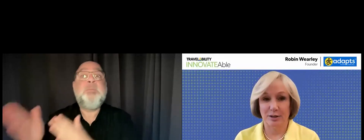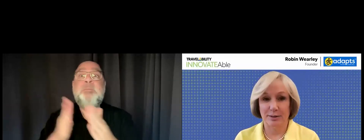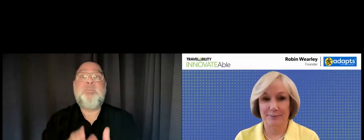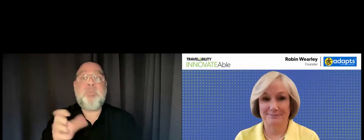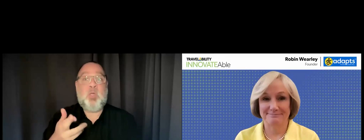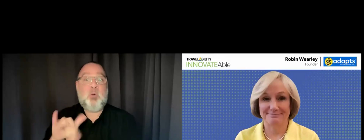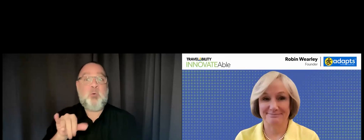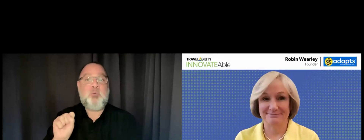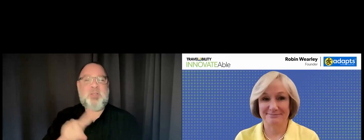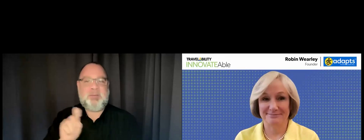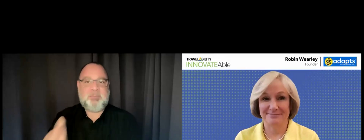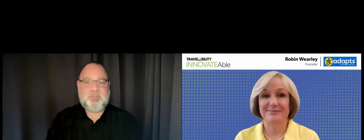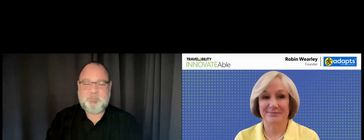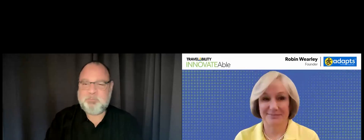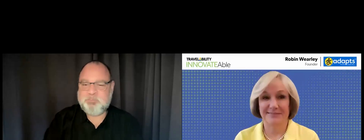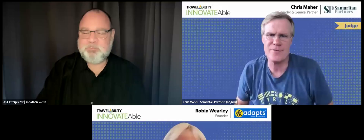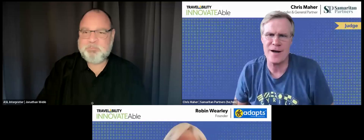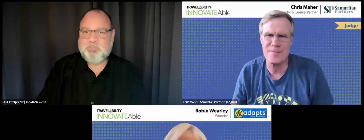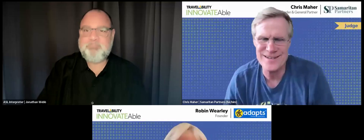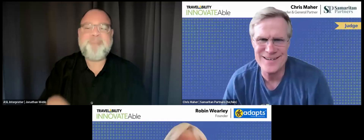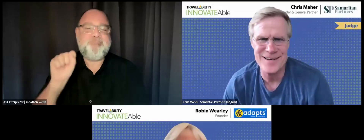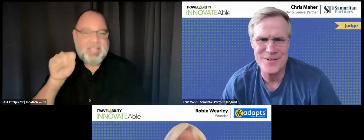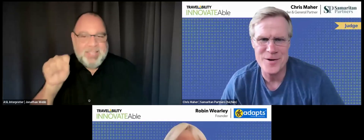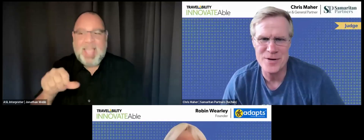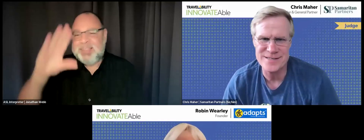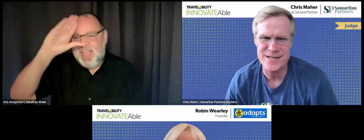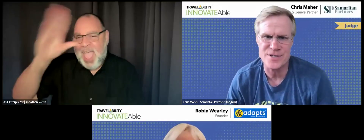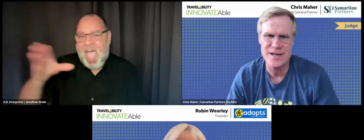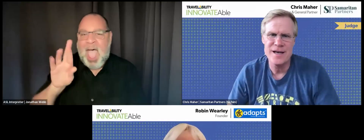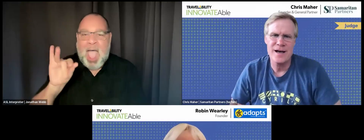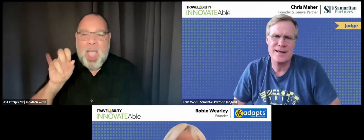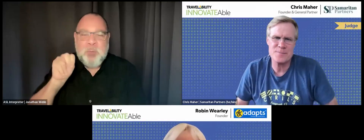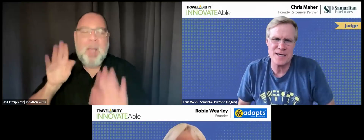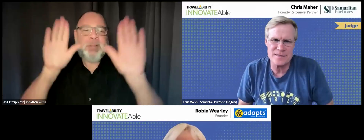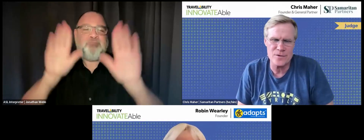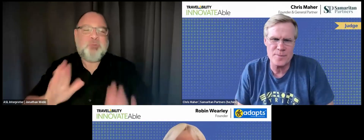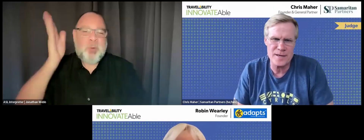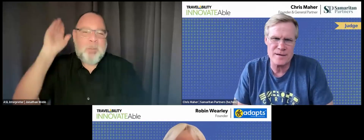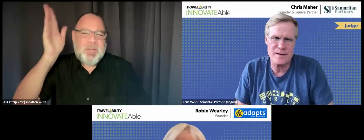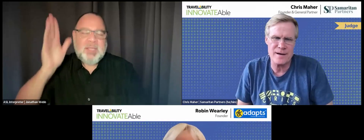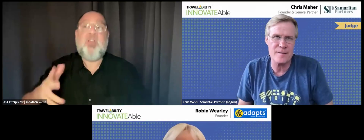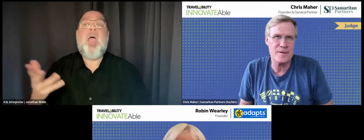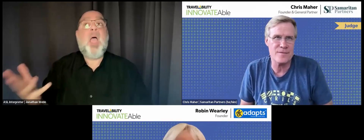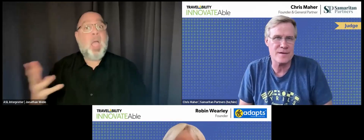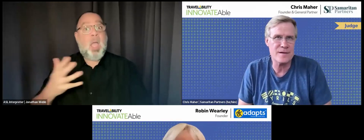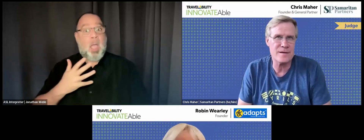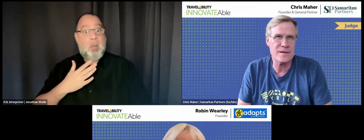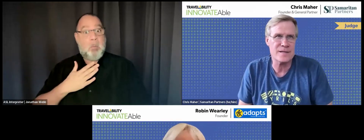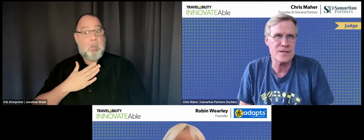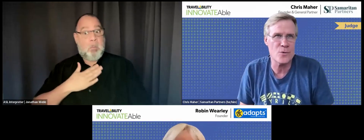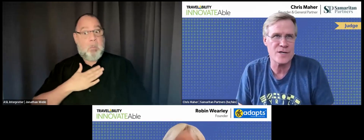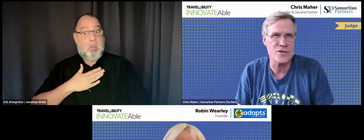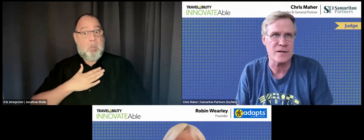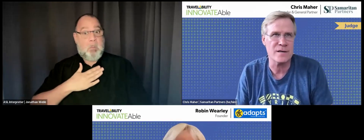your question? Sure. Thanks, Christy. Hi, Robin. Great presentation. I guess mine's a little bit of